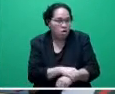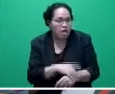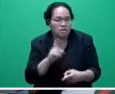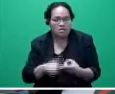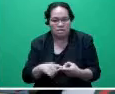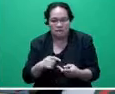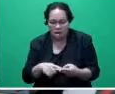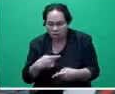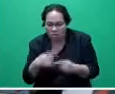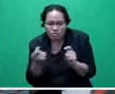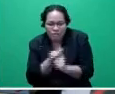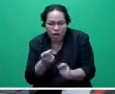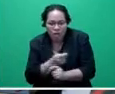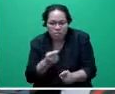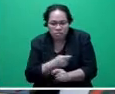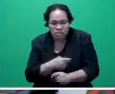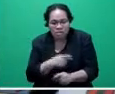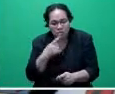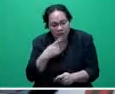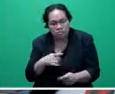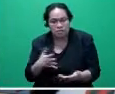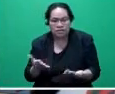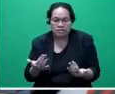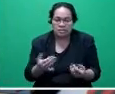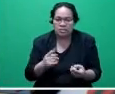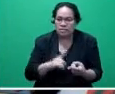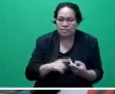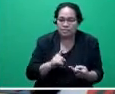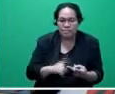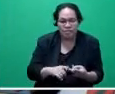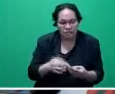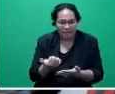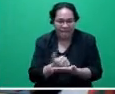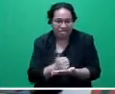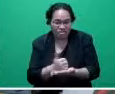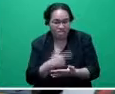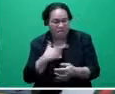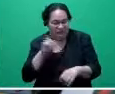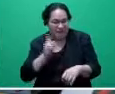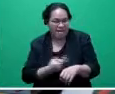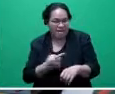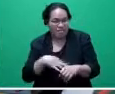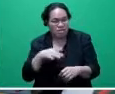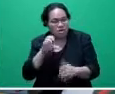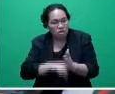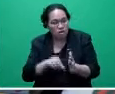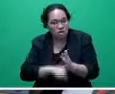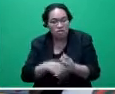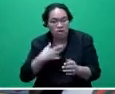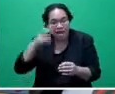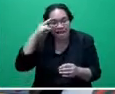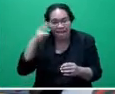its ongoing reforms, which allude and welcome. This, a timely action, though late and at a considerable cost to our